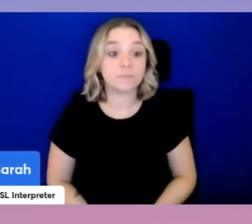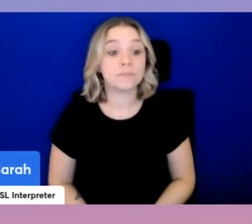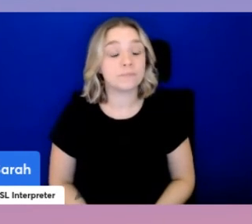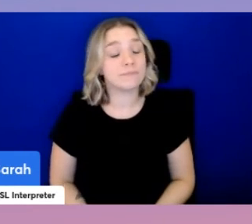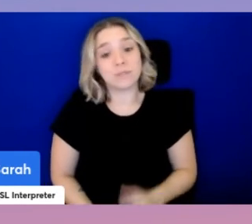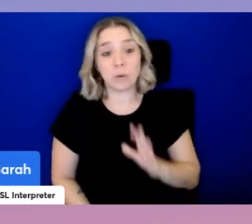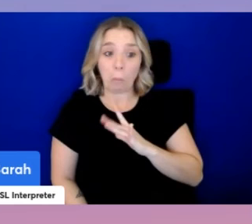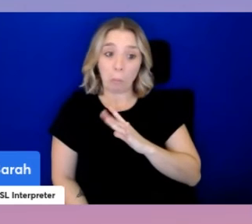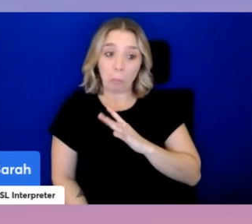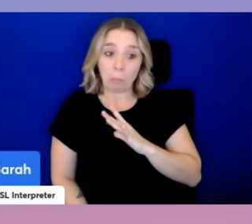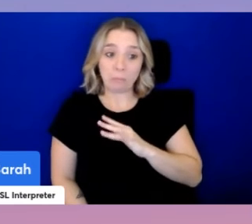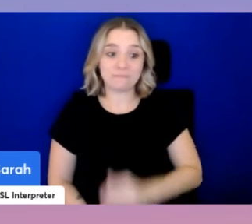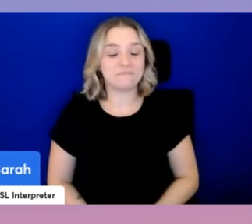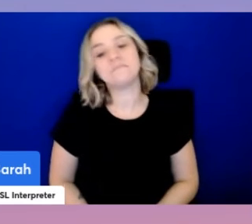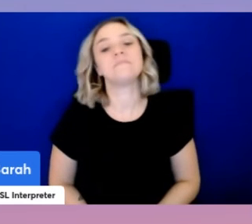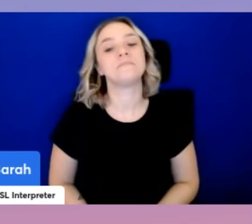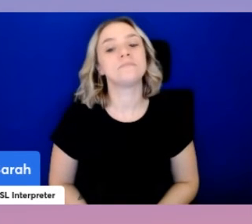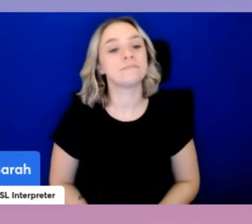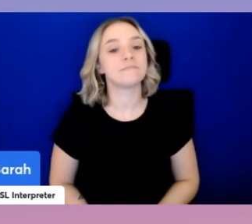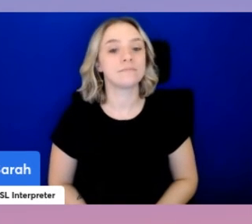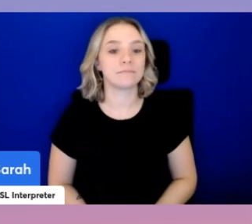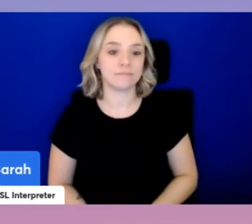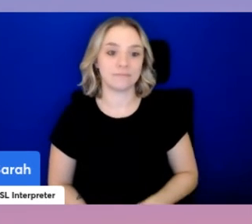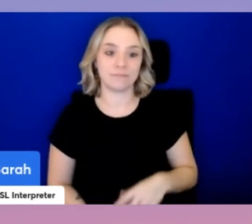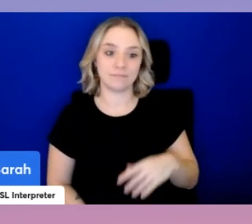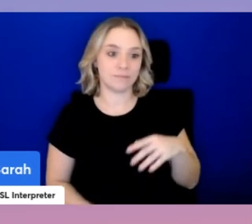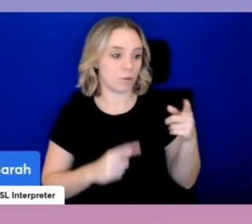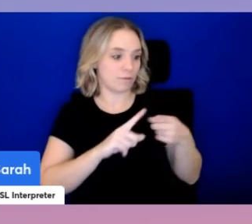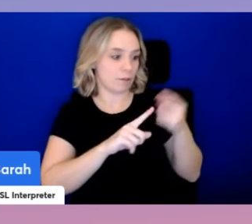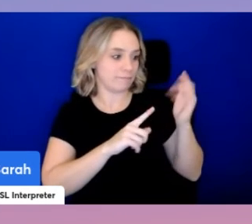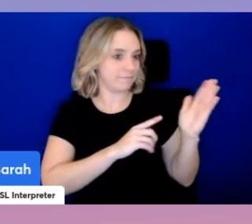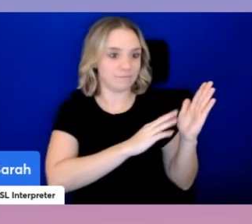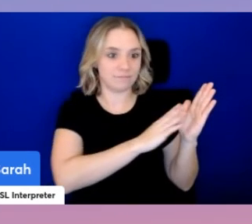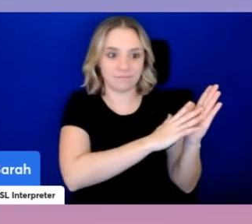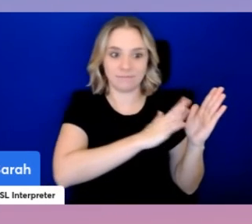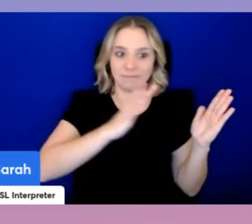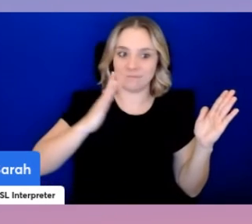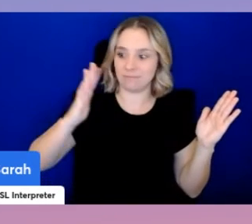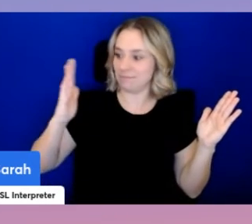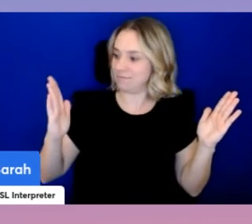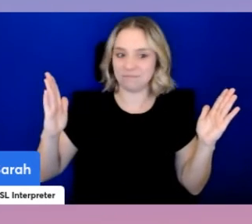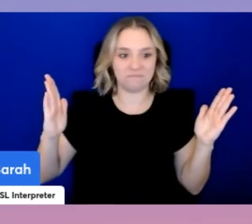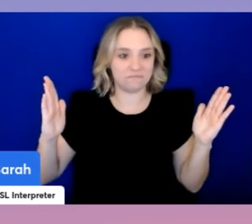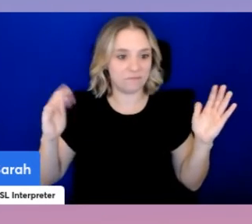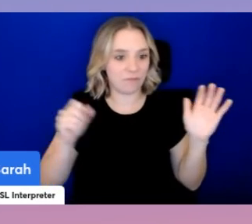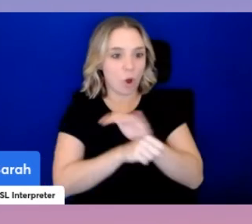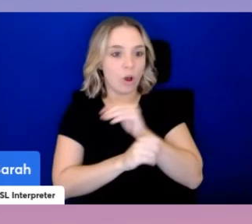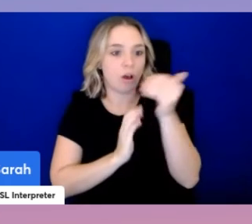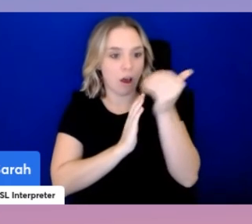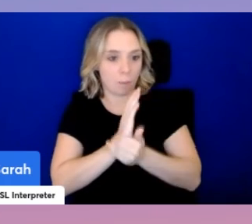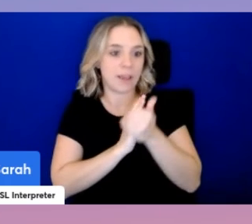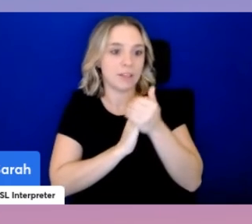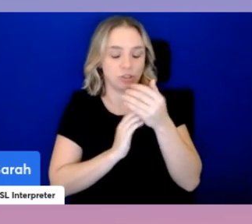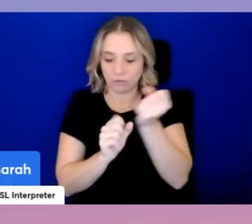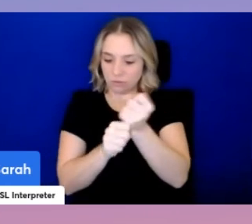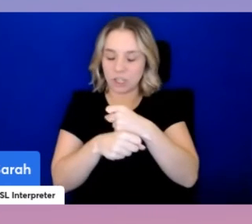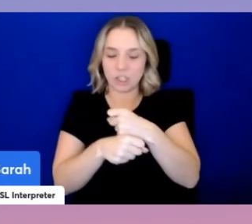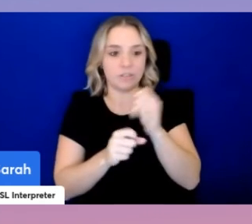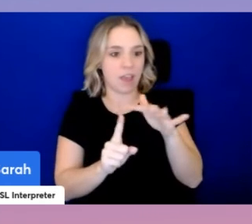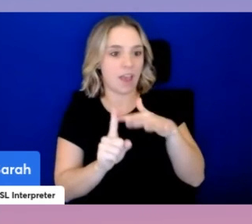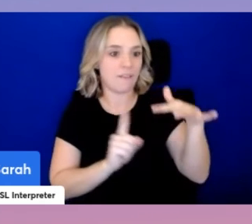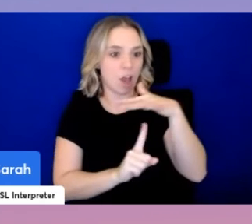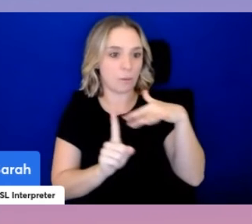neat. So from here to here, we have the whole automation and creation of the whole environment, right? That